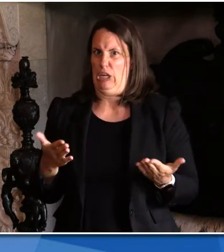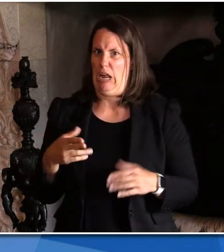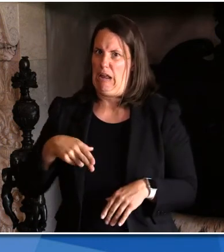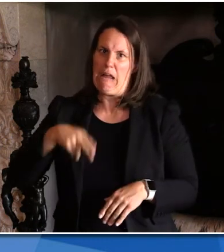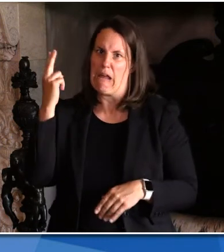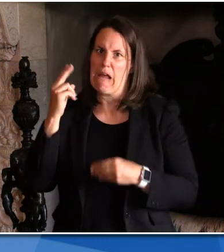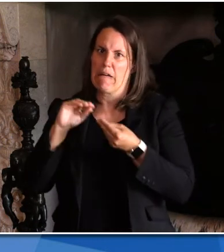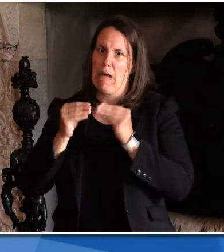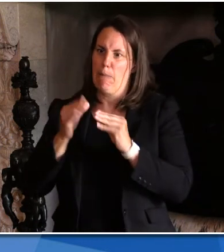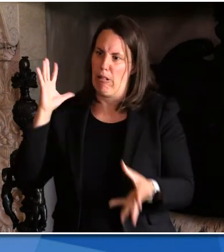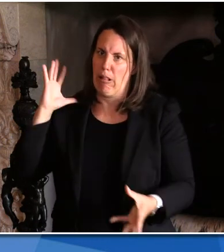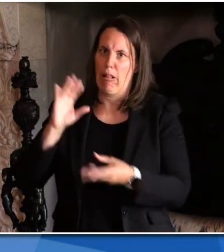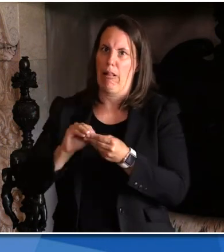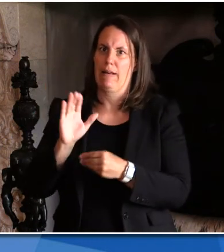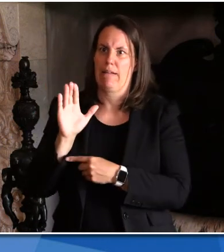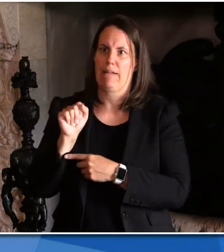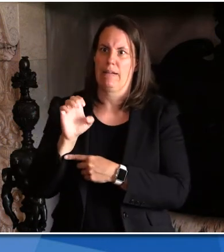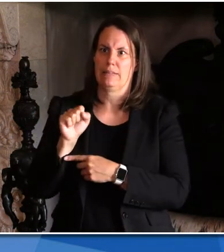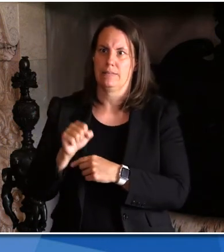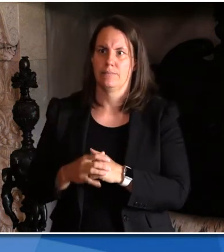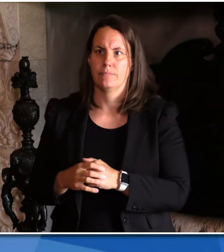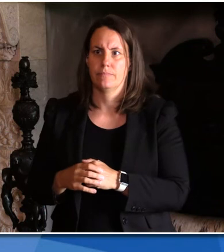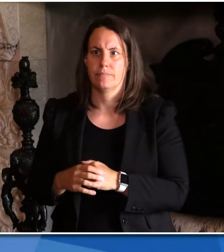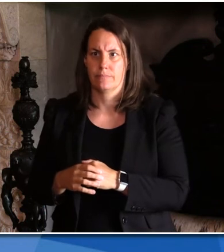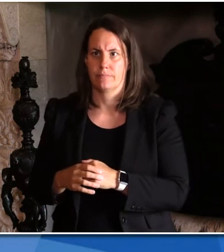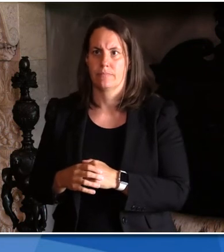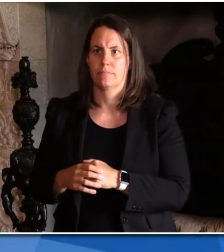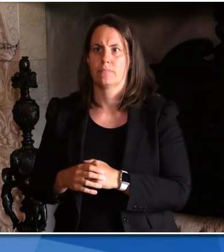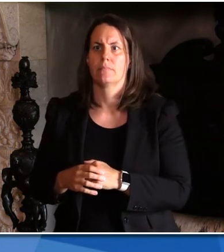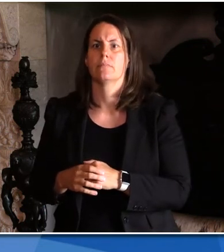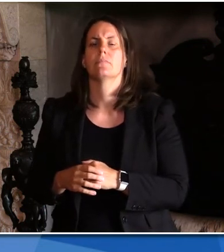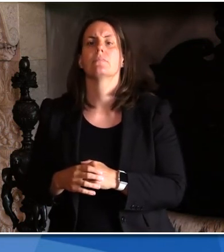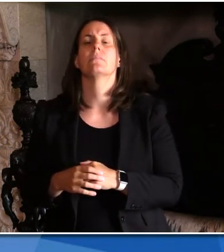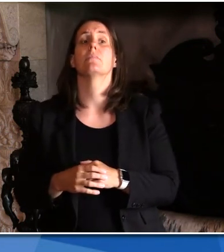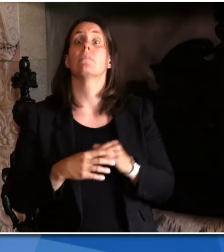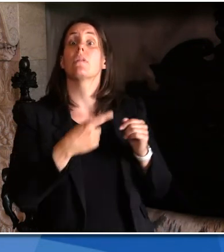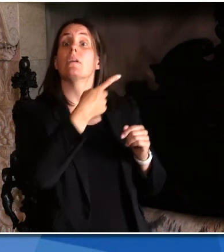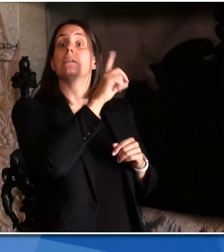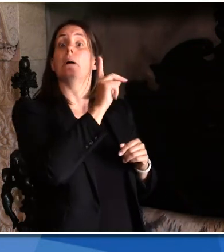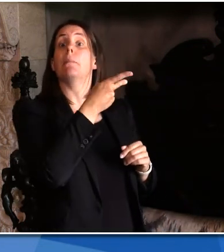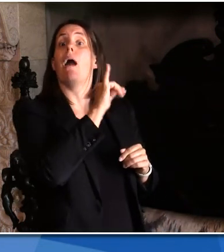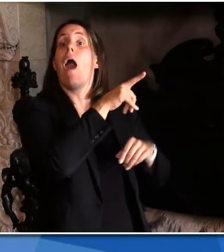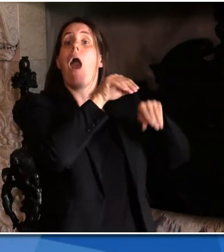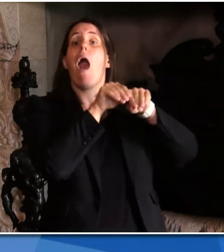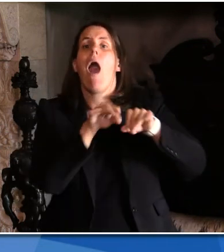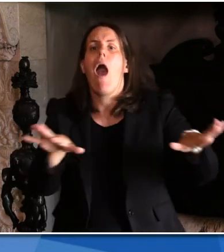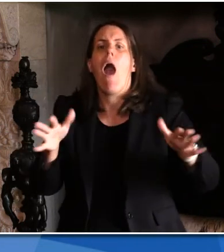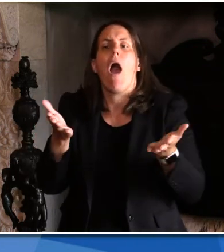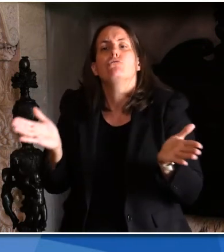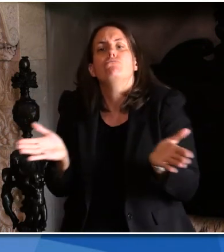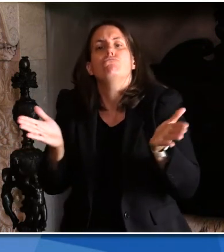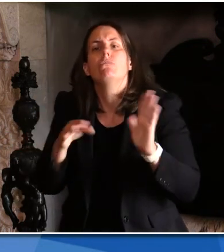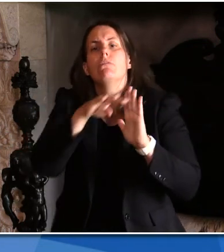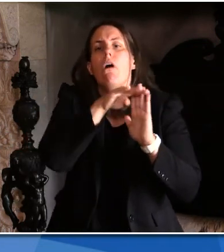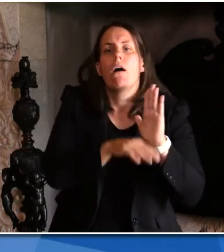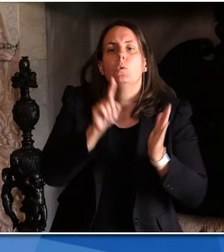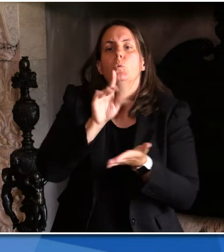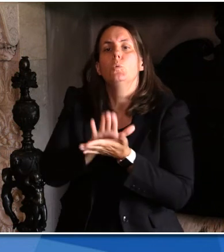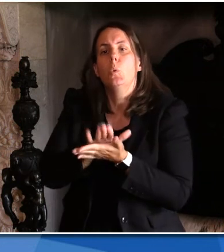DPI suggested guidelines for blended in-person and virtual learning for the fall when it comes to, families just trying to make this work